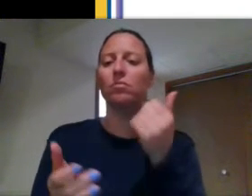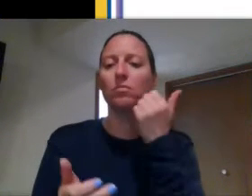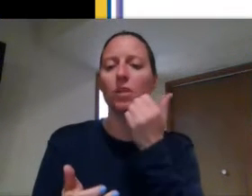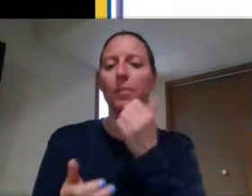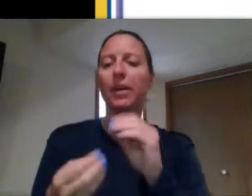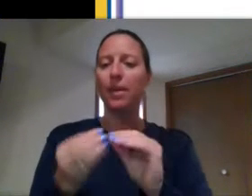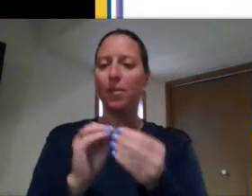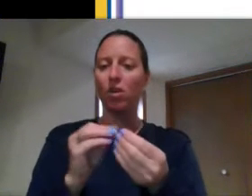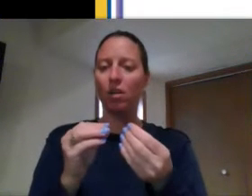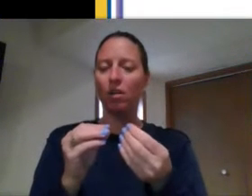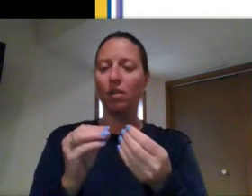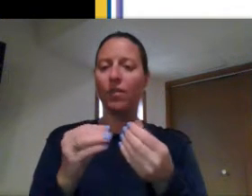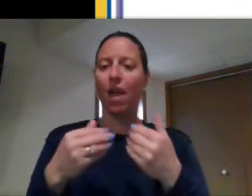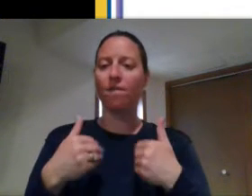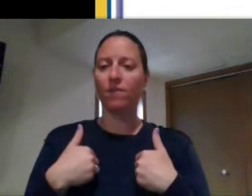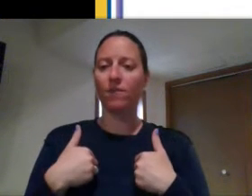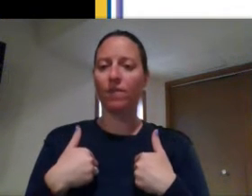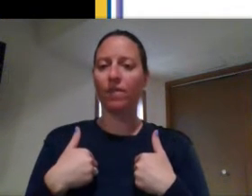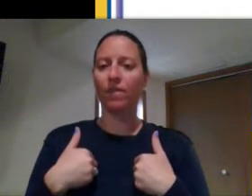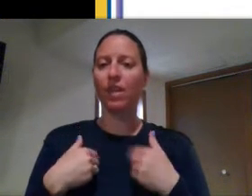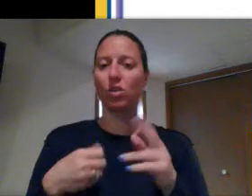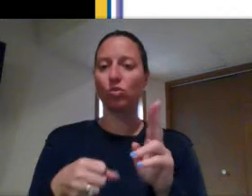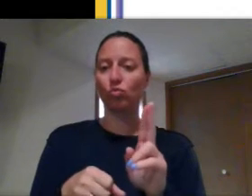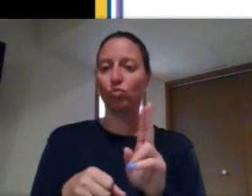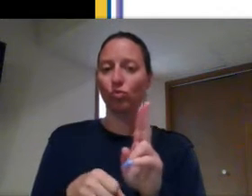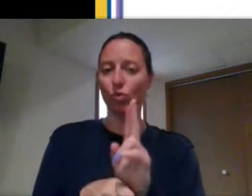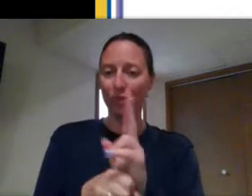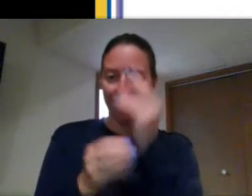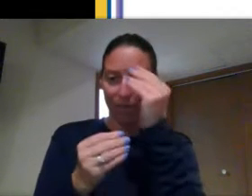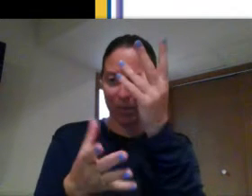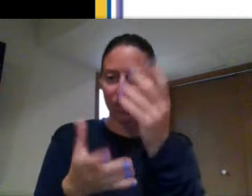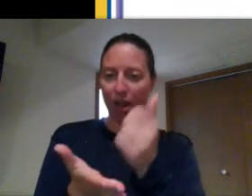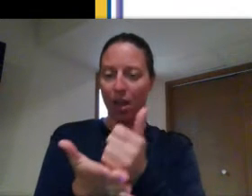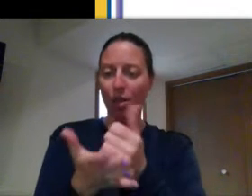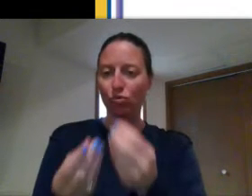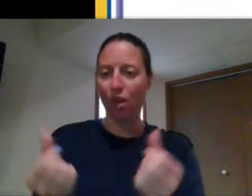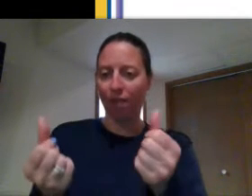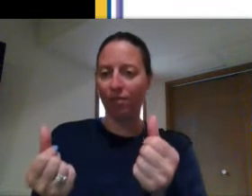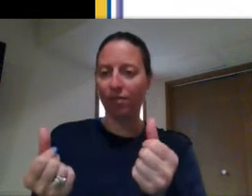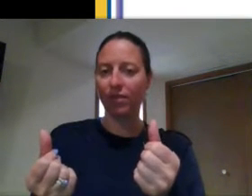Use the graphic organizer to help you solve the problem.